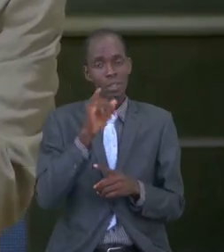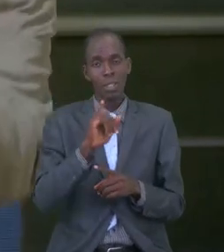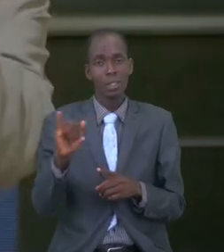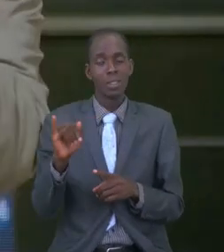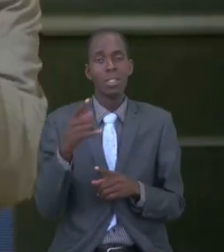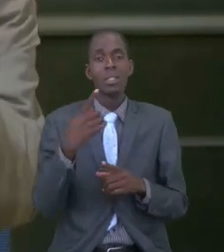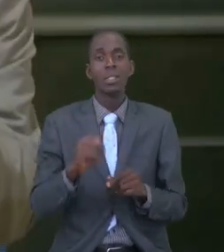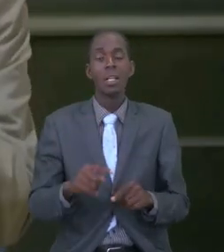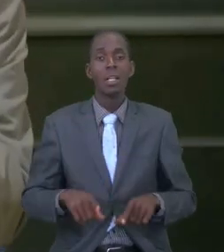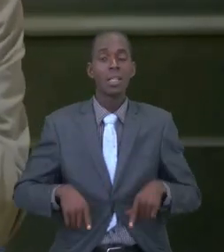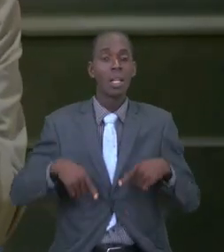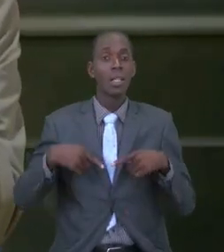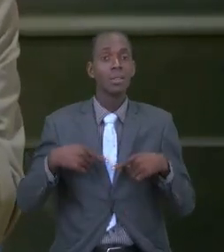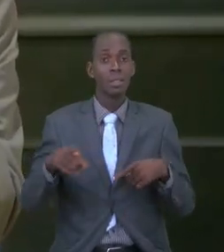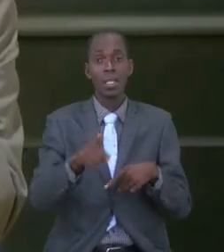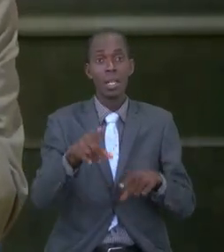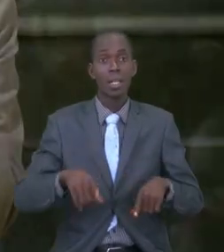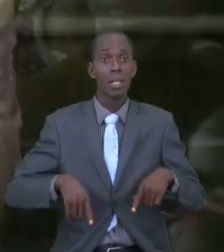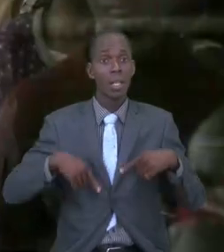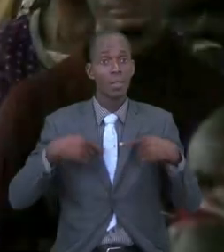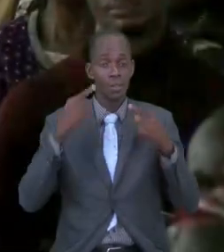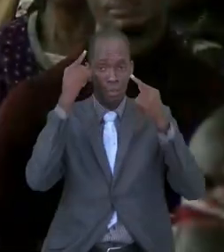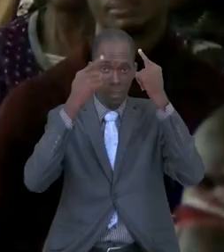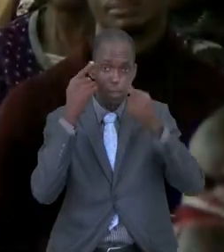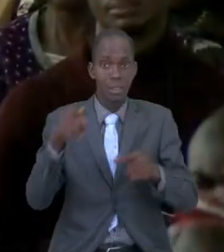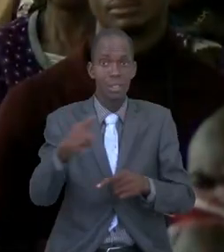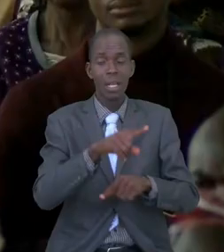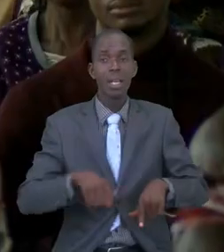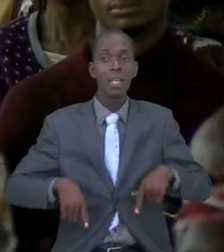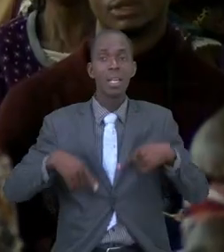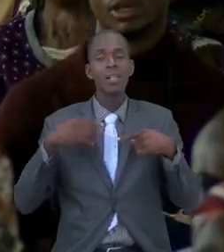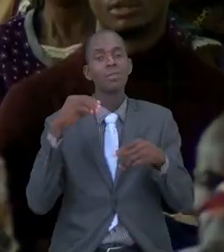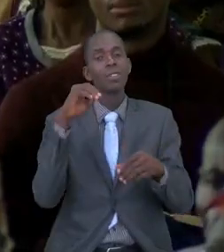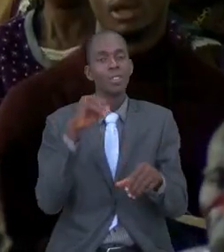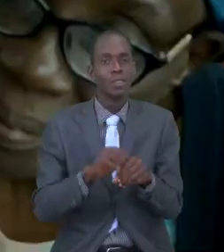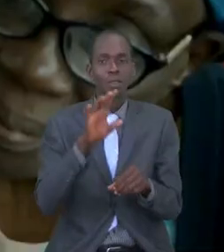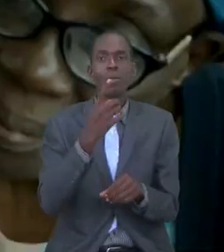lives in your mouth. Amen. Give me a good amen. Amen.